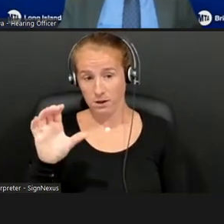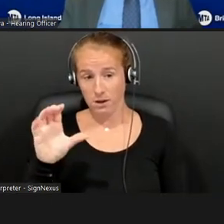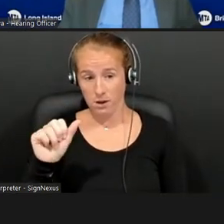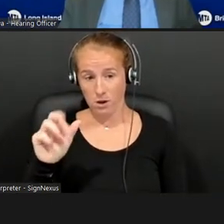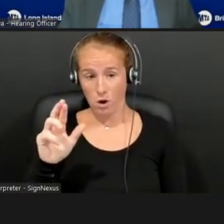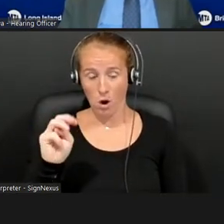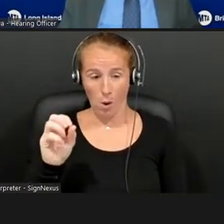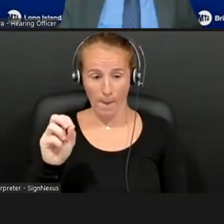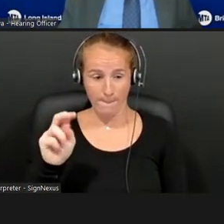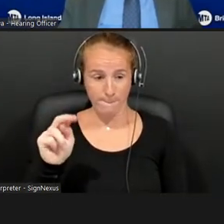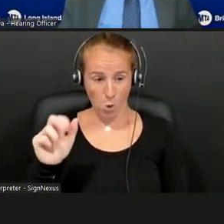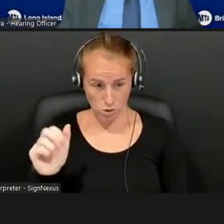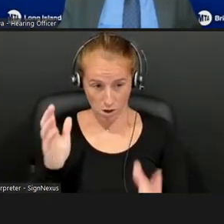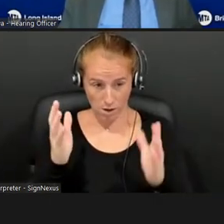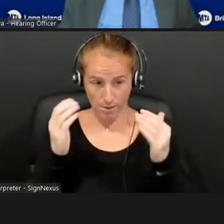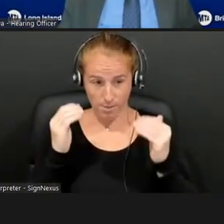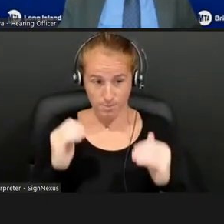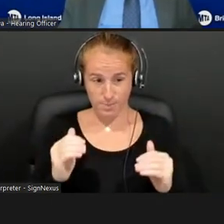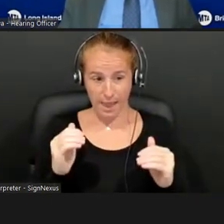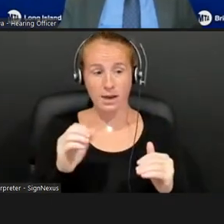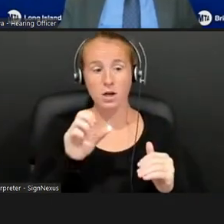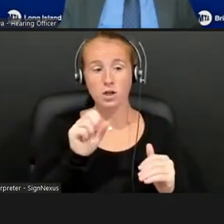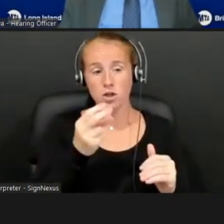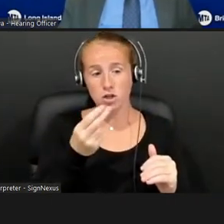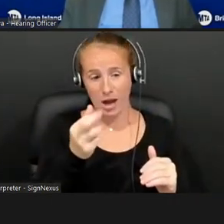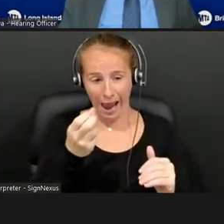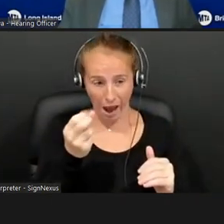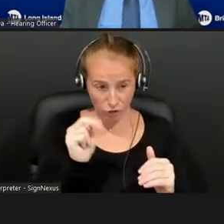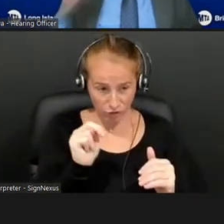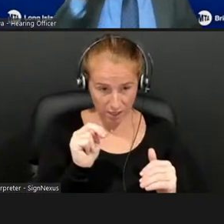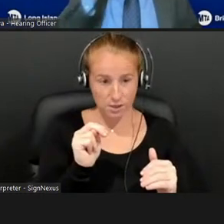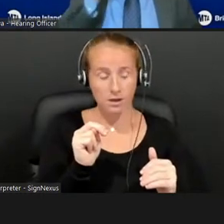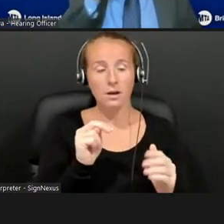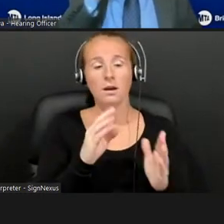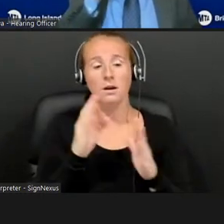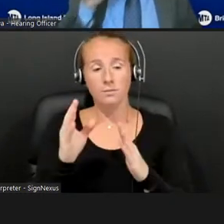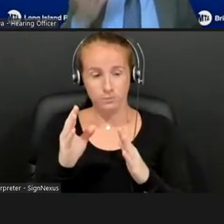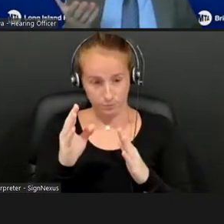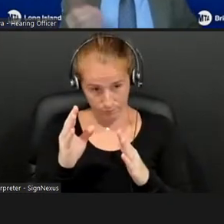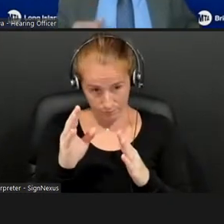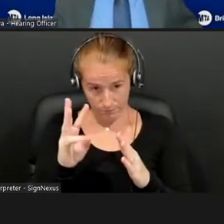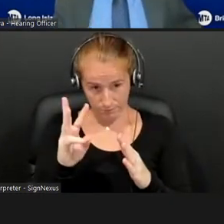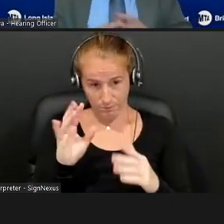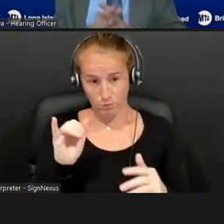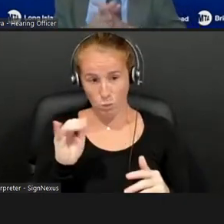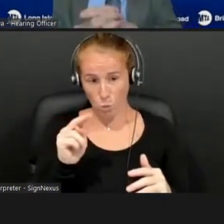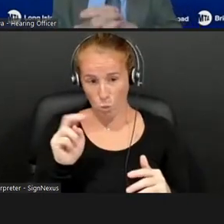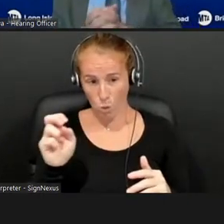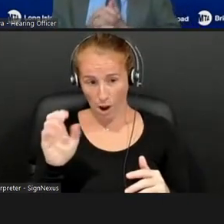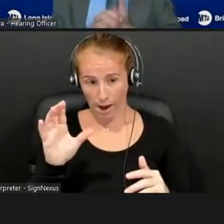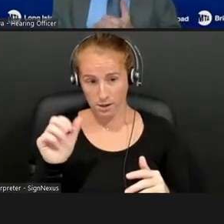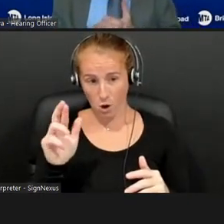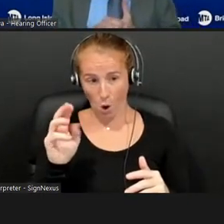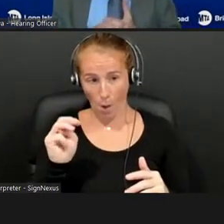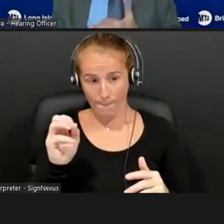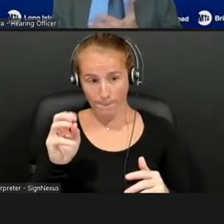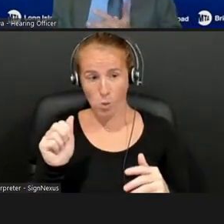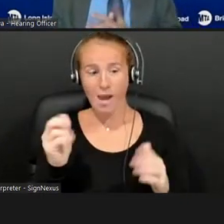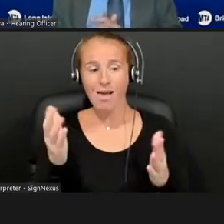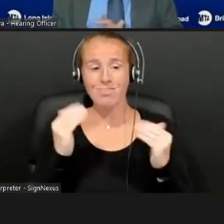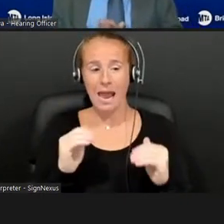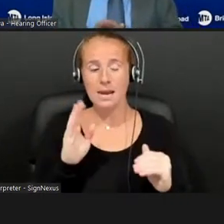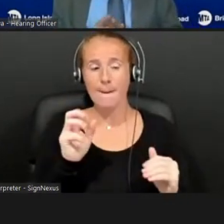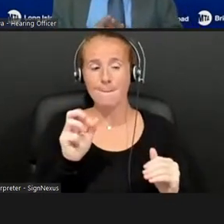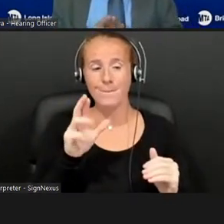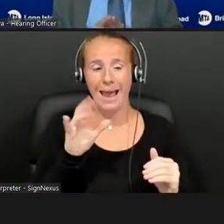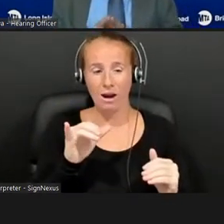our next speaker is Sharon wine Carmona followed by Barry Jensen our